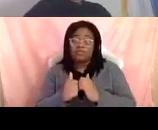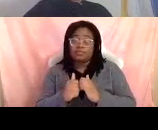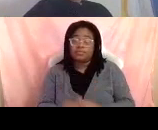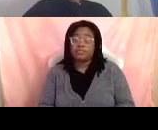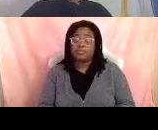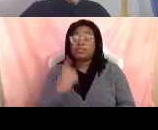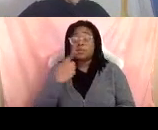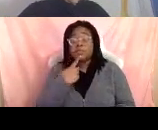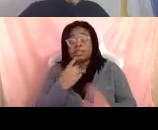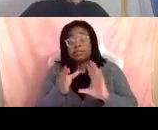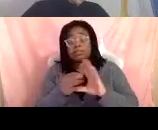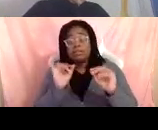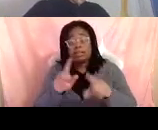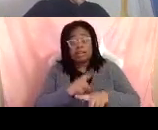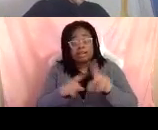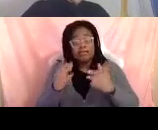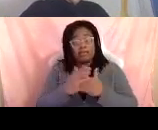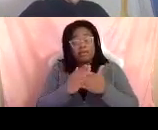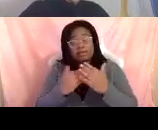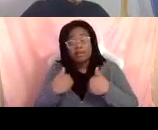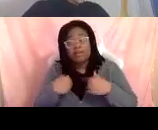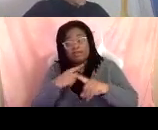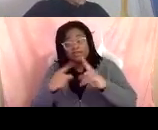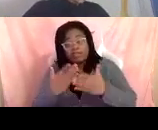Someone says they feel like different parts have different themes.